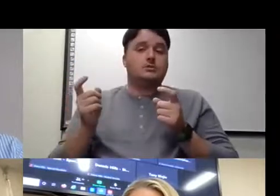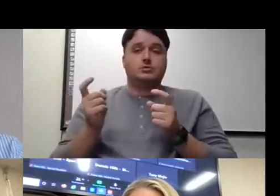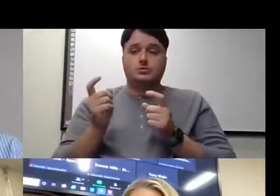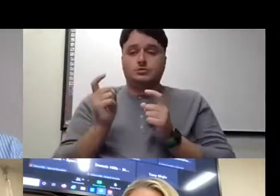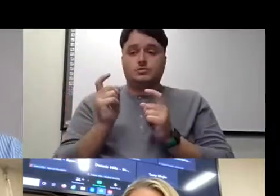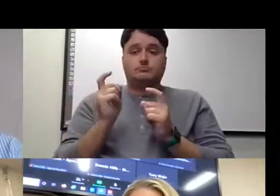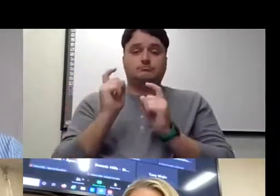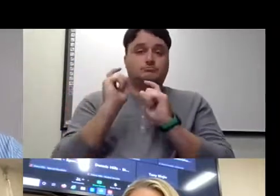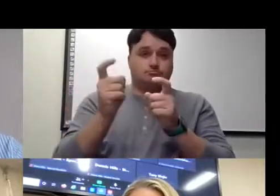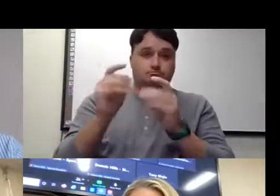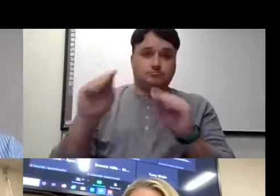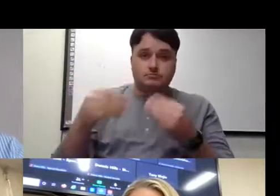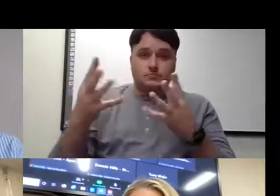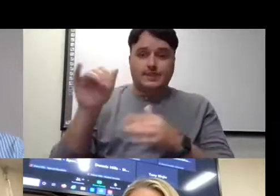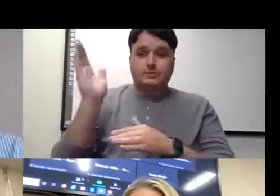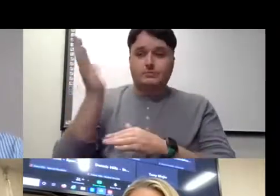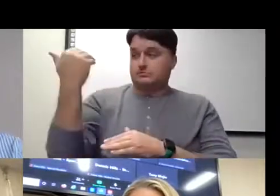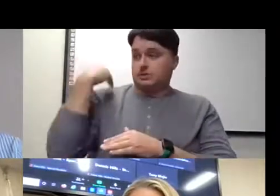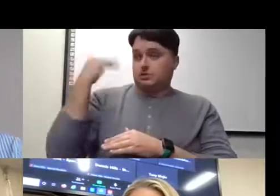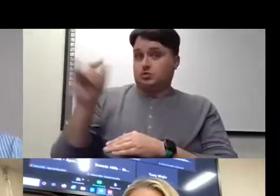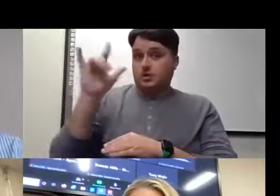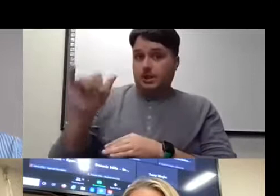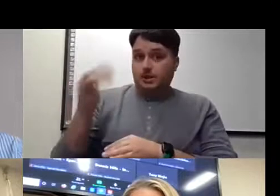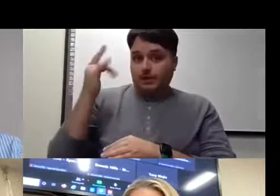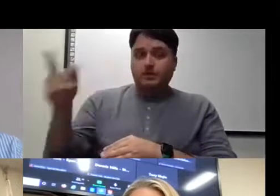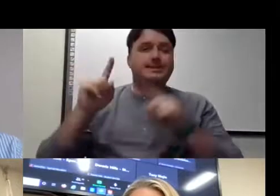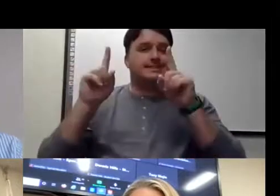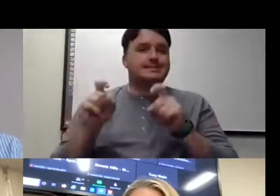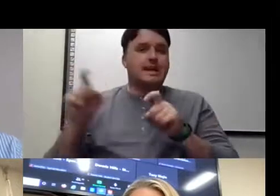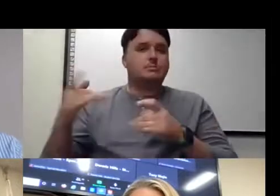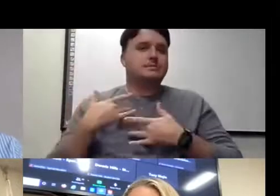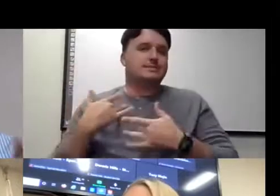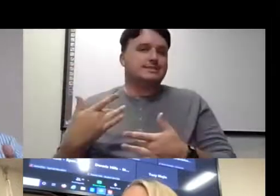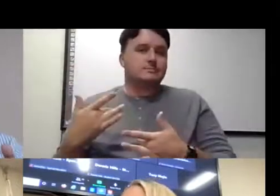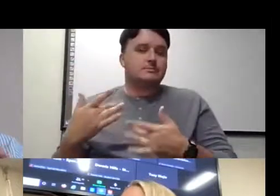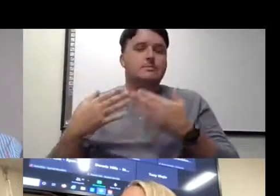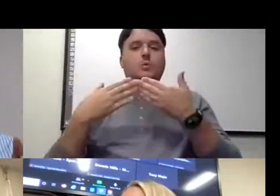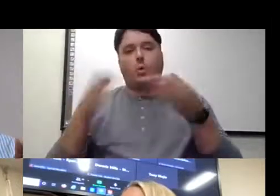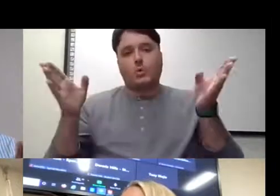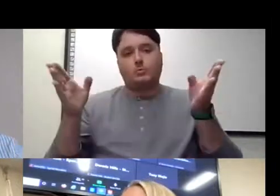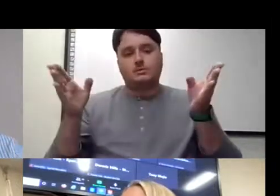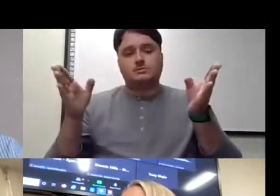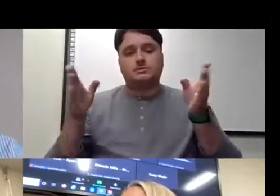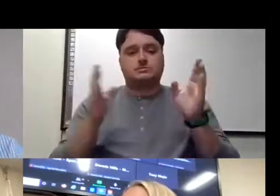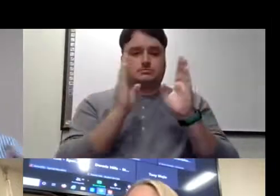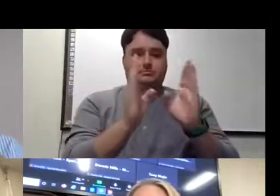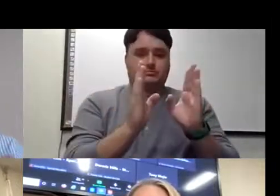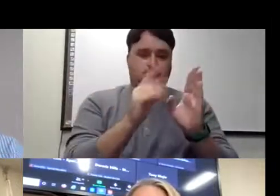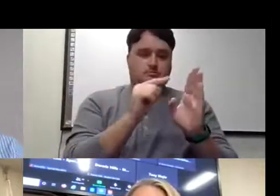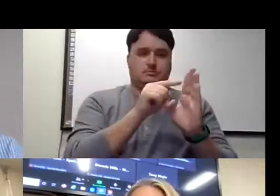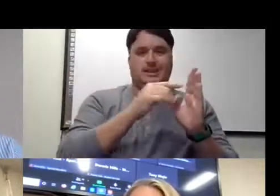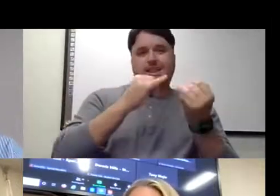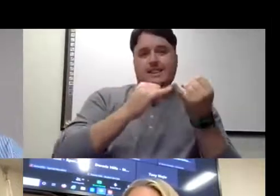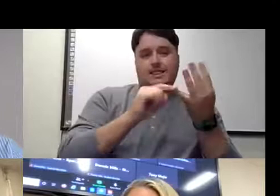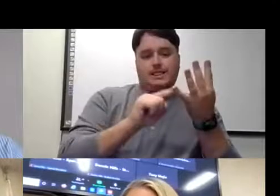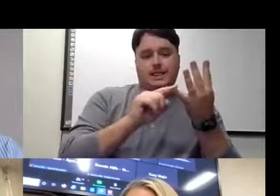that presentation in July is that those exams are typically open during a window that begins in late March and ends in